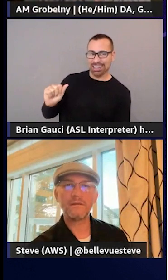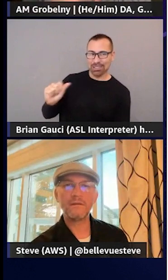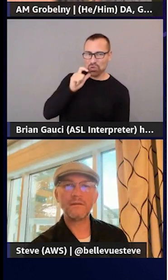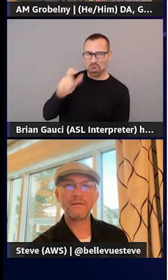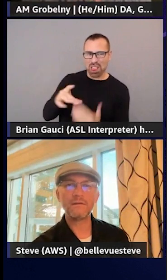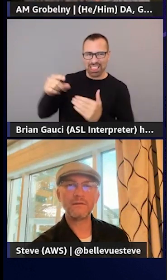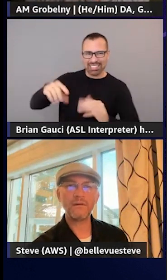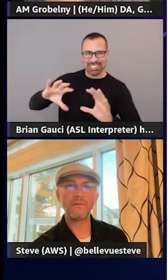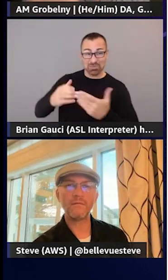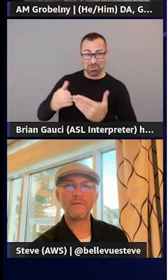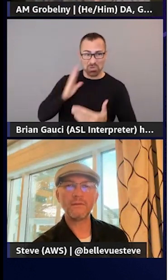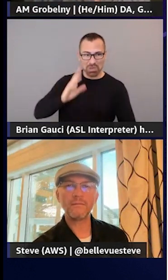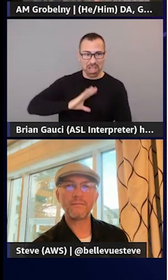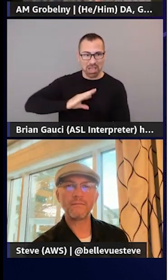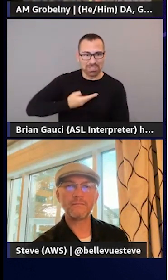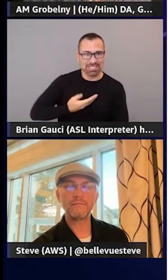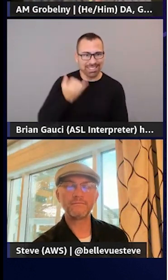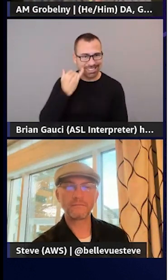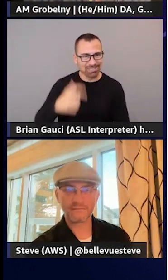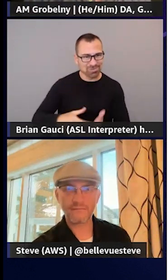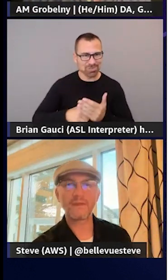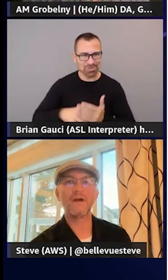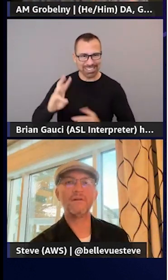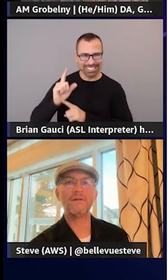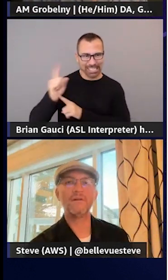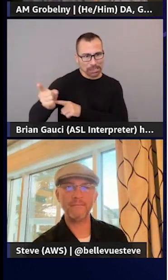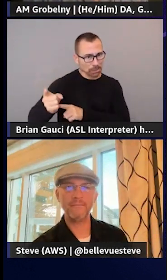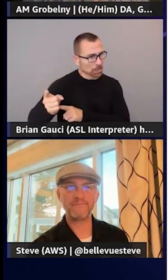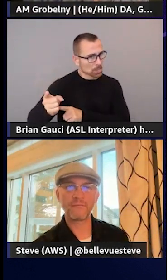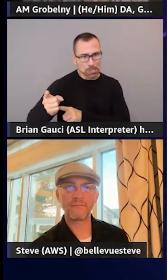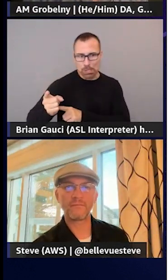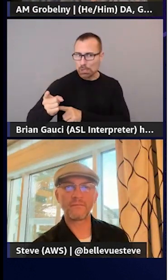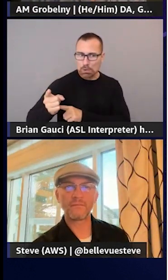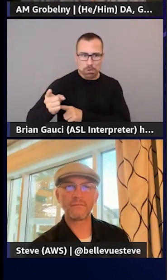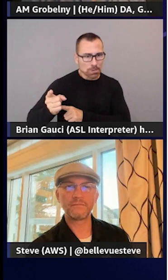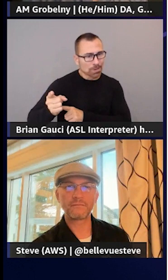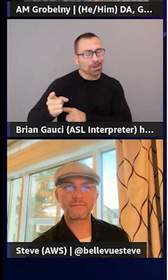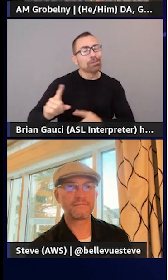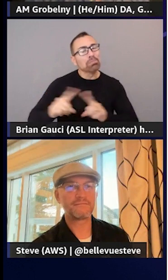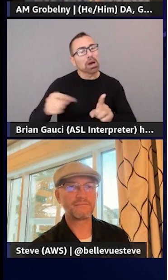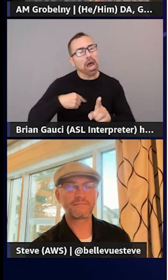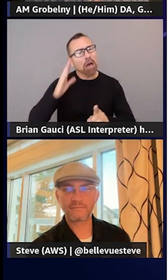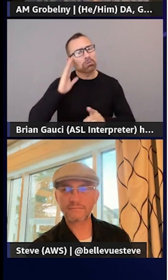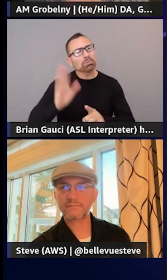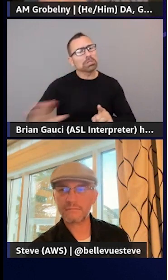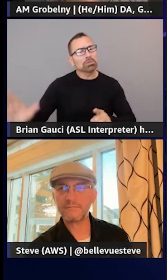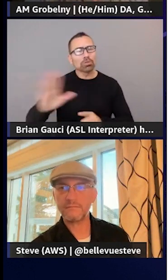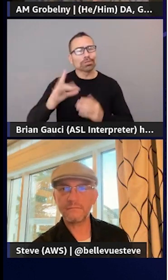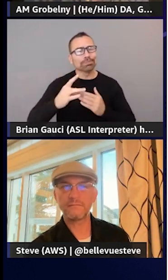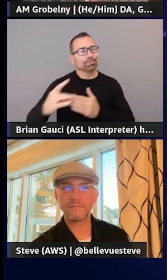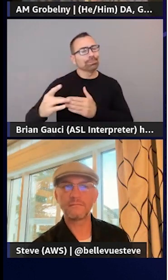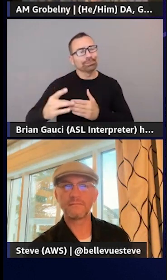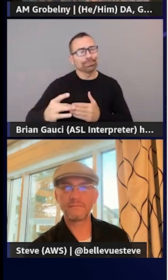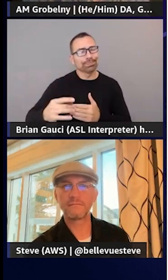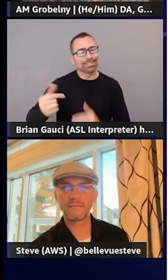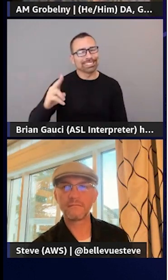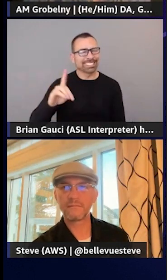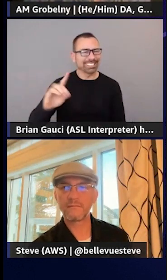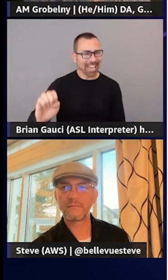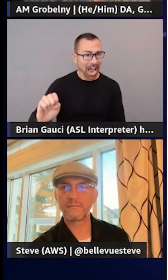So I'll be your guide a bit. I'll be your Virgil, so to speak, through the